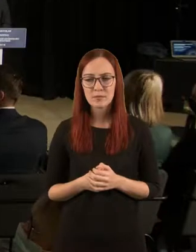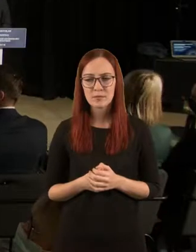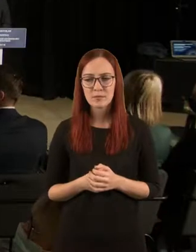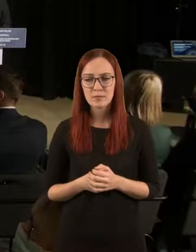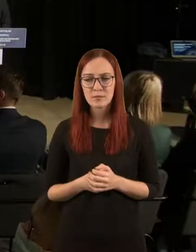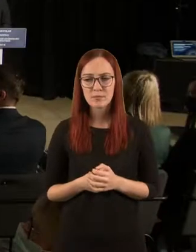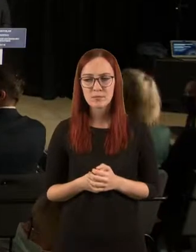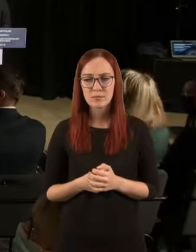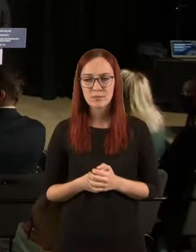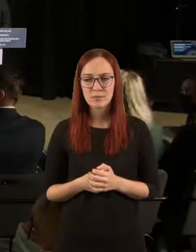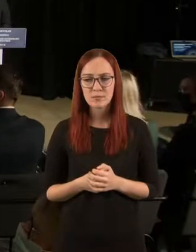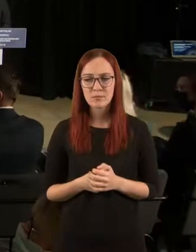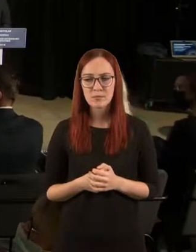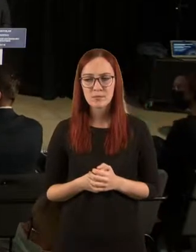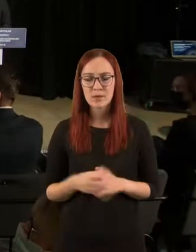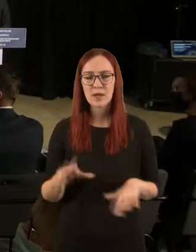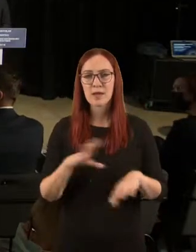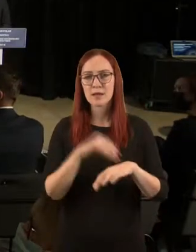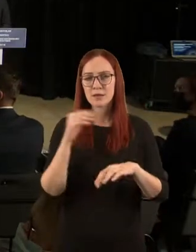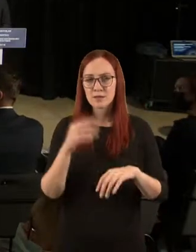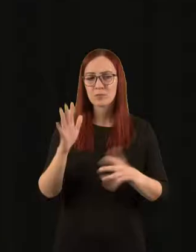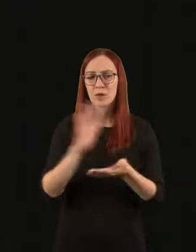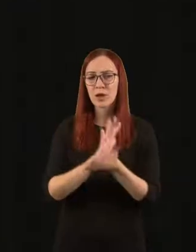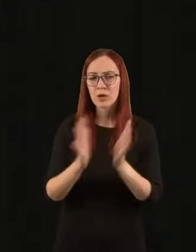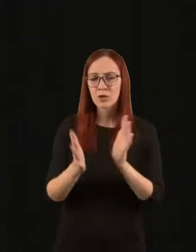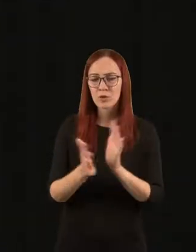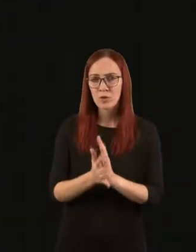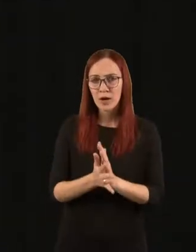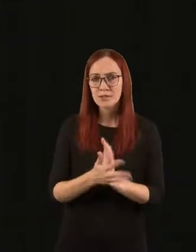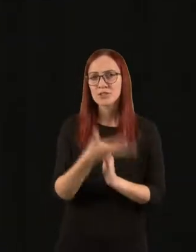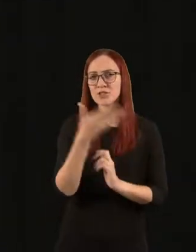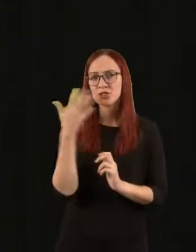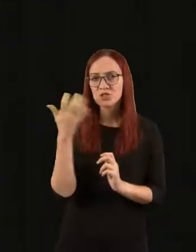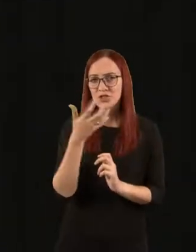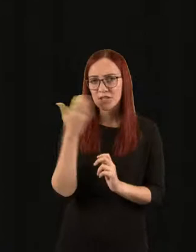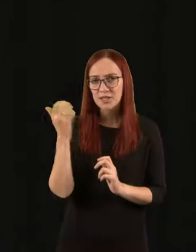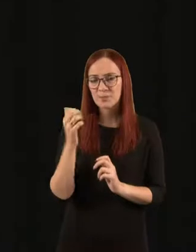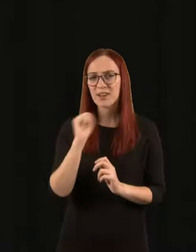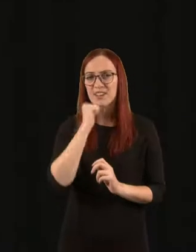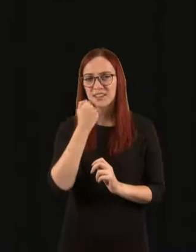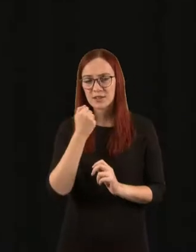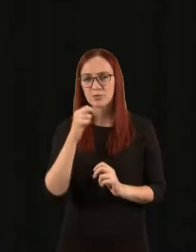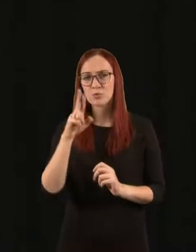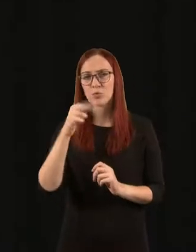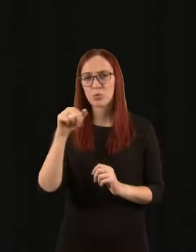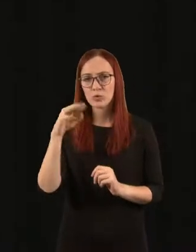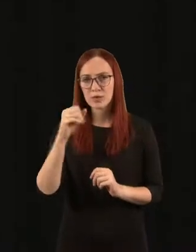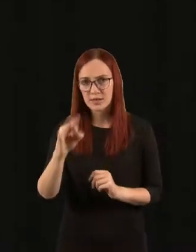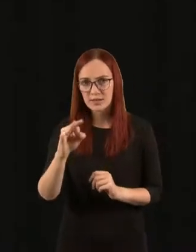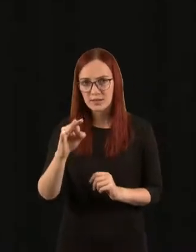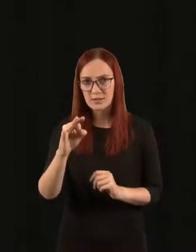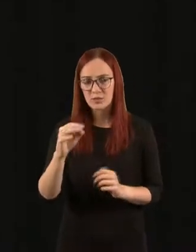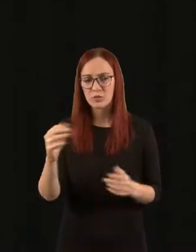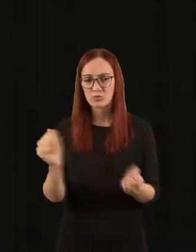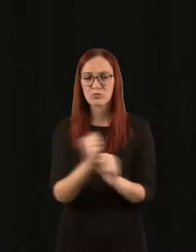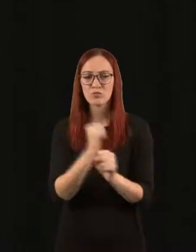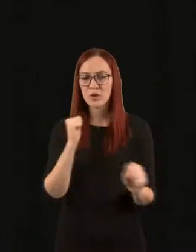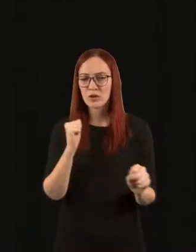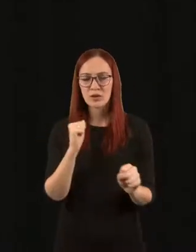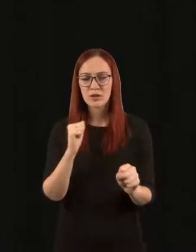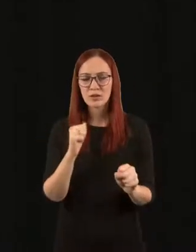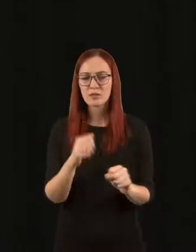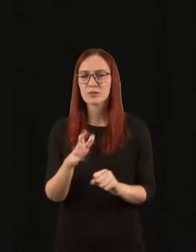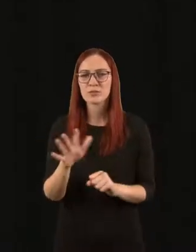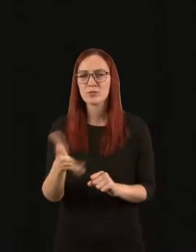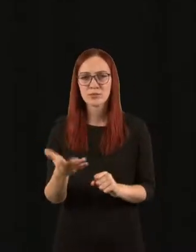audience? I'm sorry, this question, the interpreters cannot hear the question because the speaker is